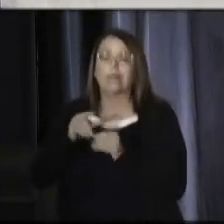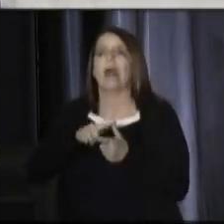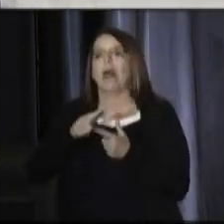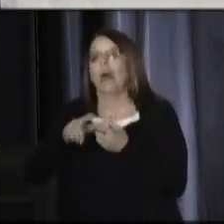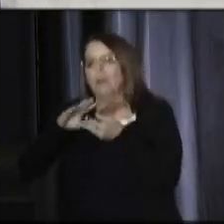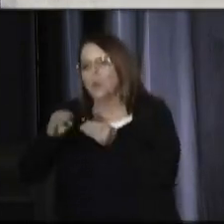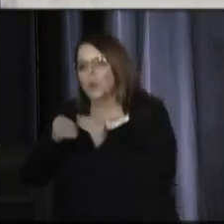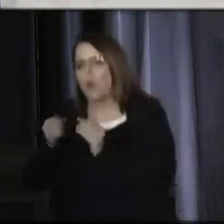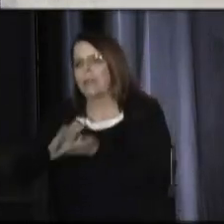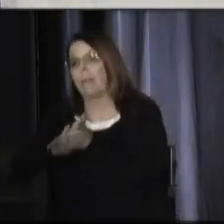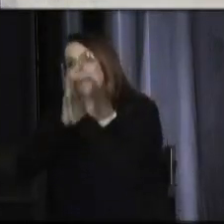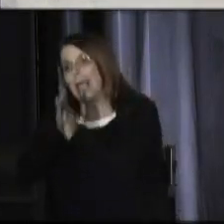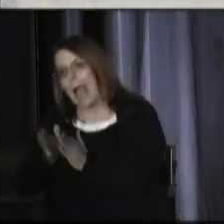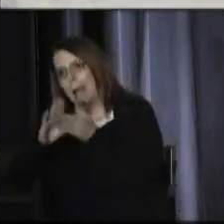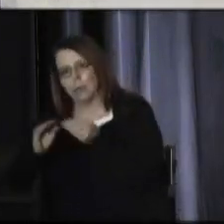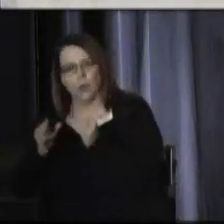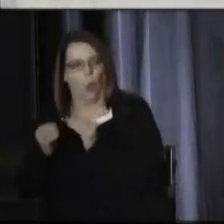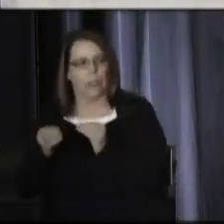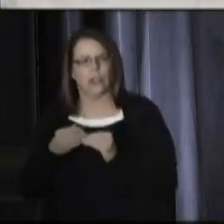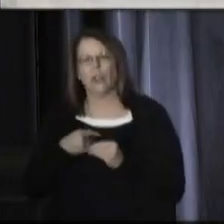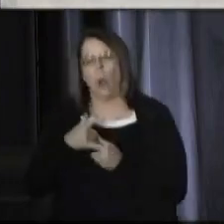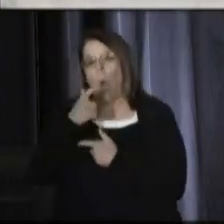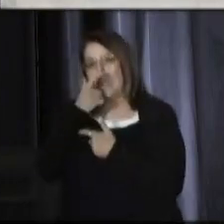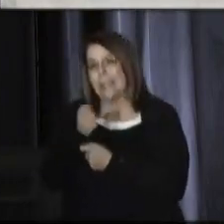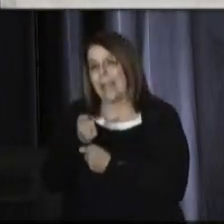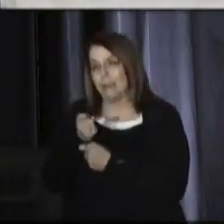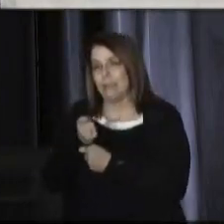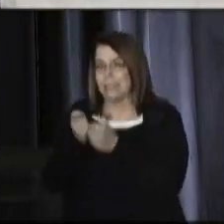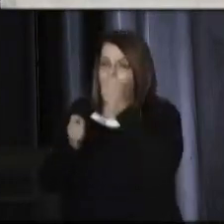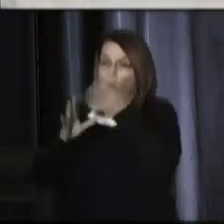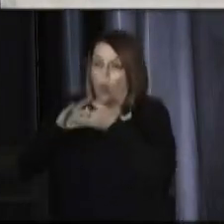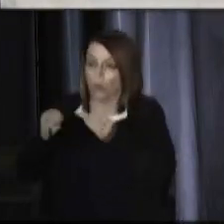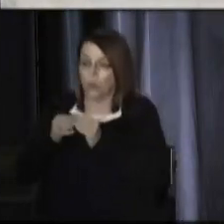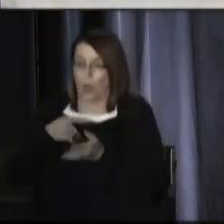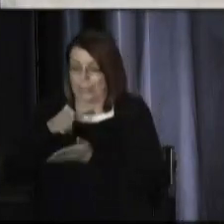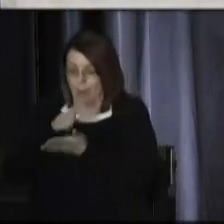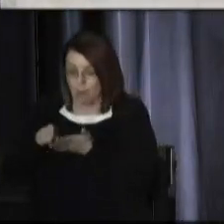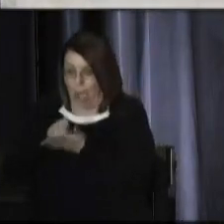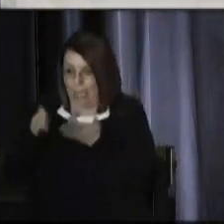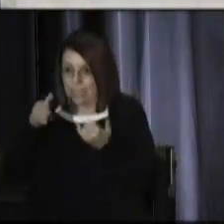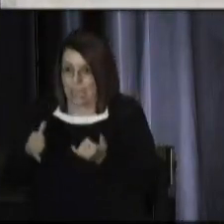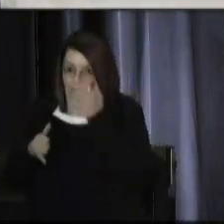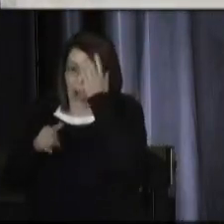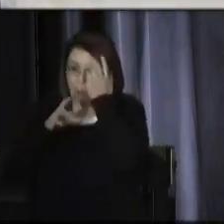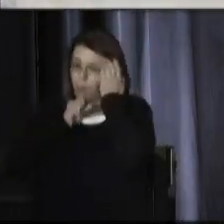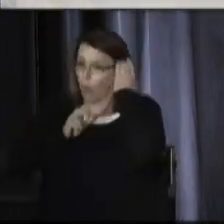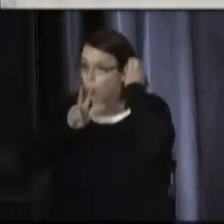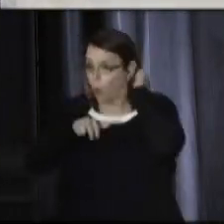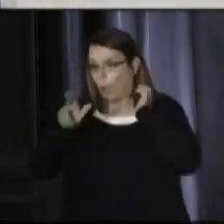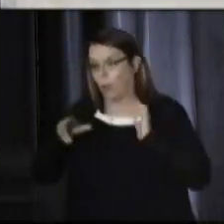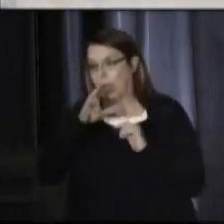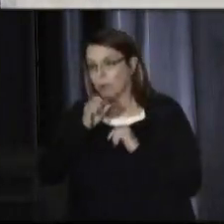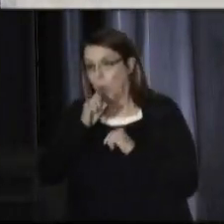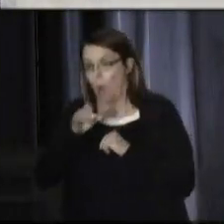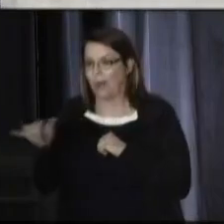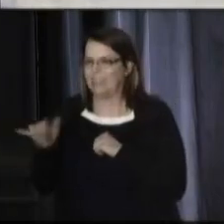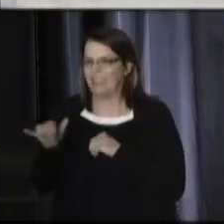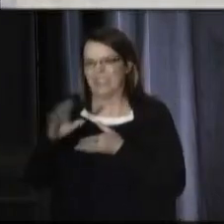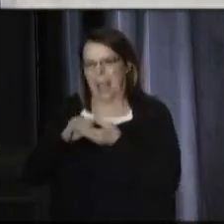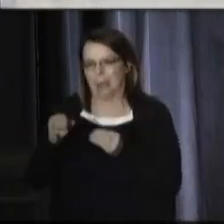on a canal with gators, and for example, my mom was so scared as these gators were coming and snatching up little dogs that they would